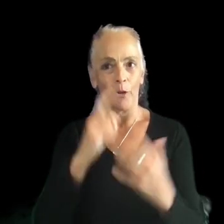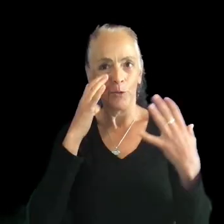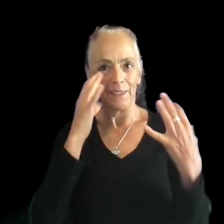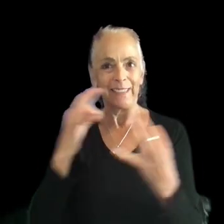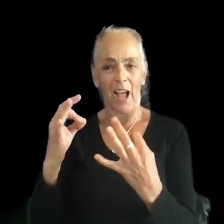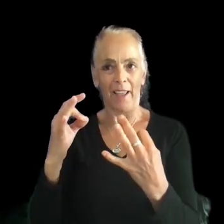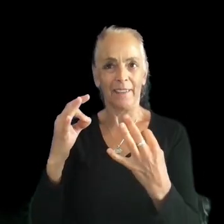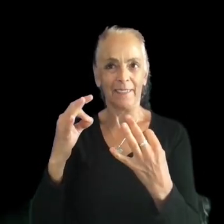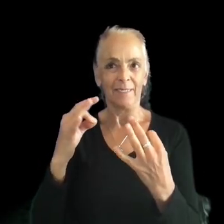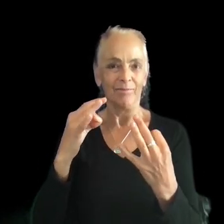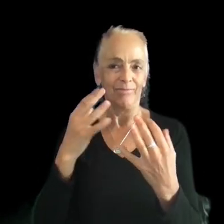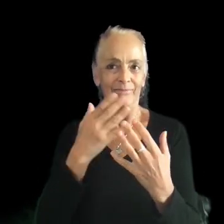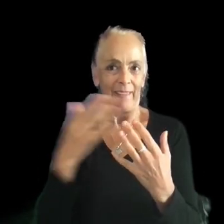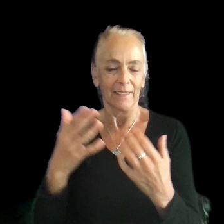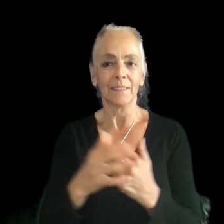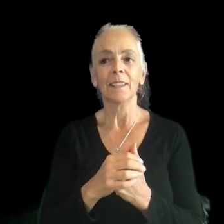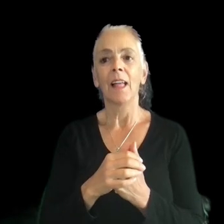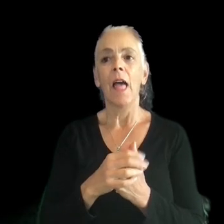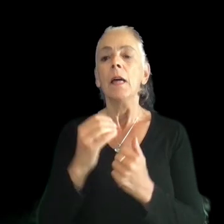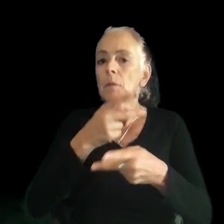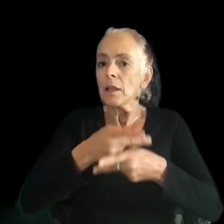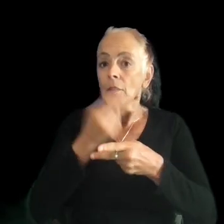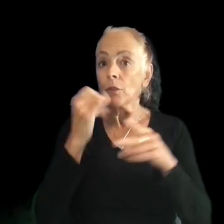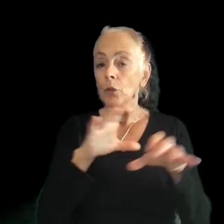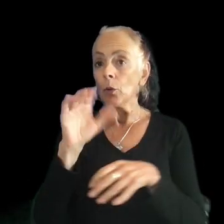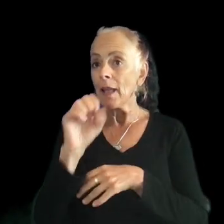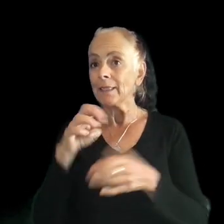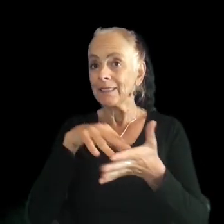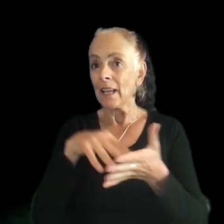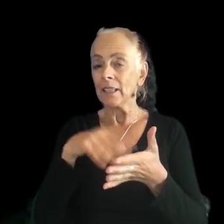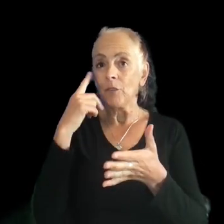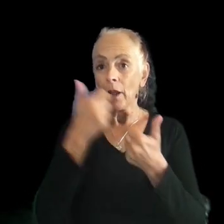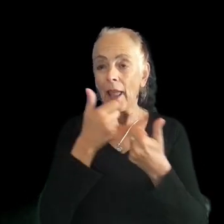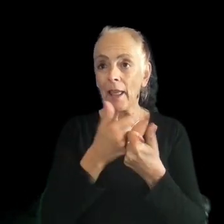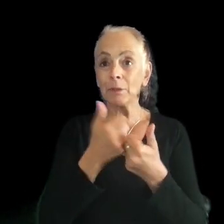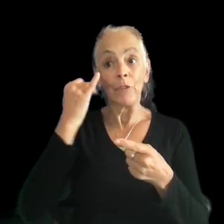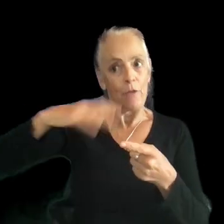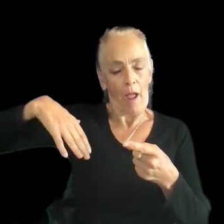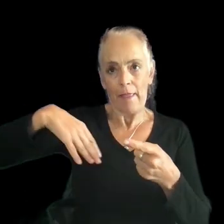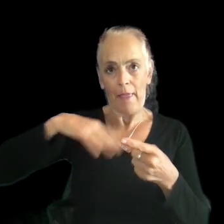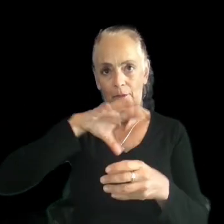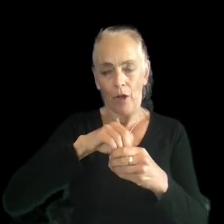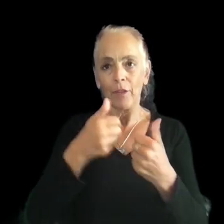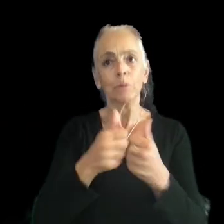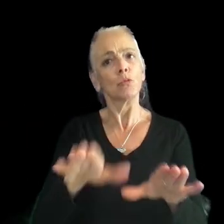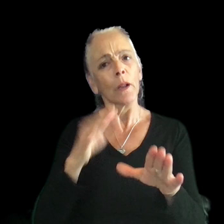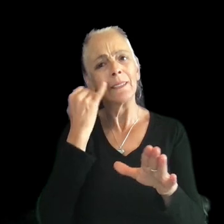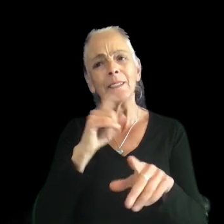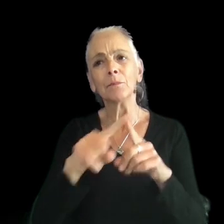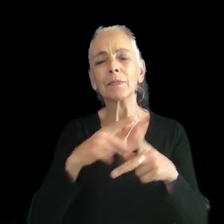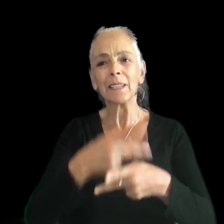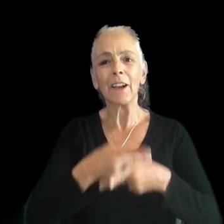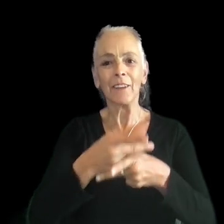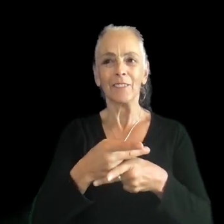decisions and be careful also if you do case studies for games if you're not in games uh it's a great idea but be very careful sometimes it